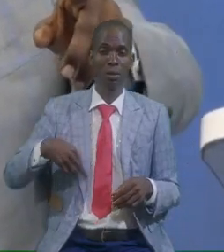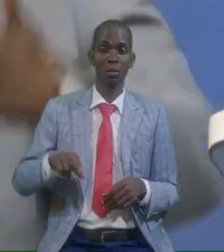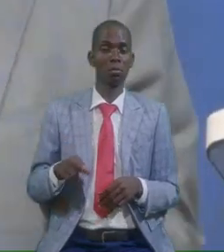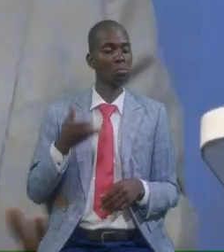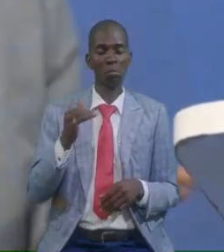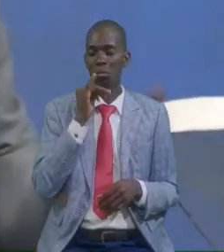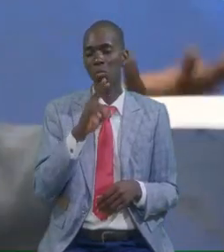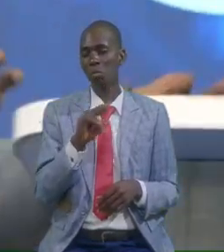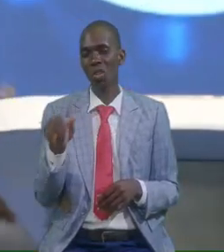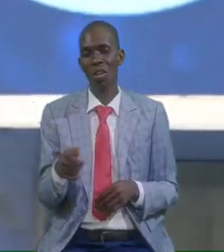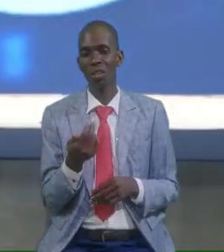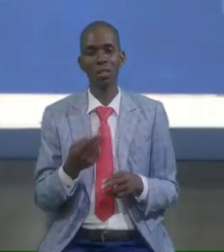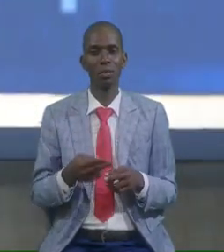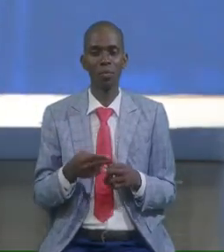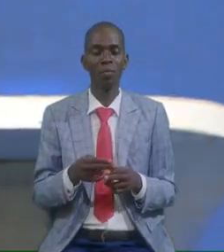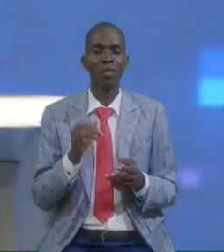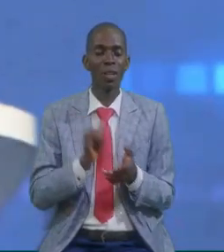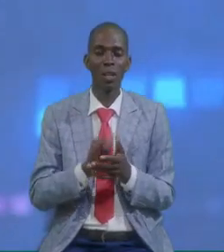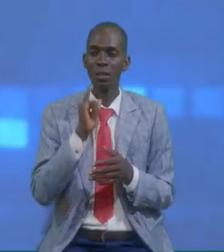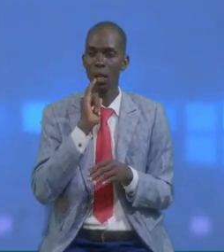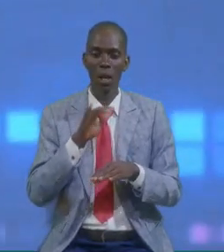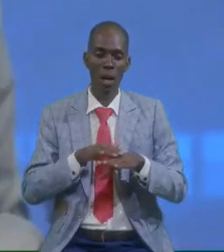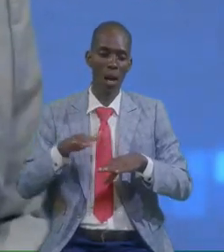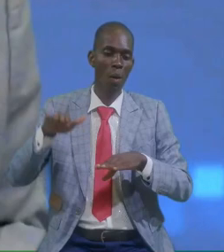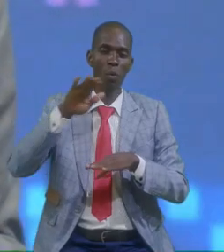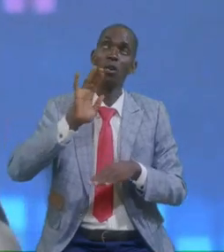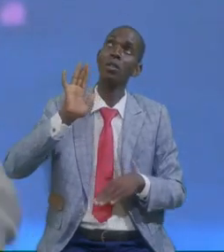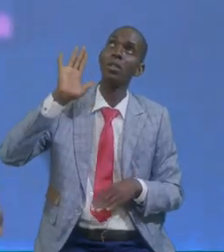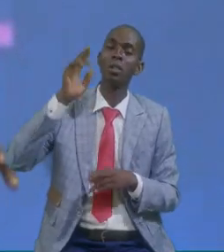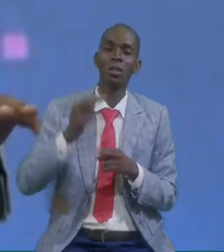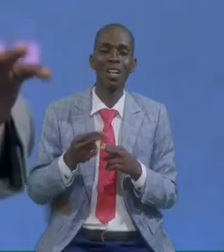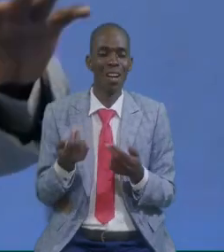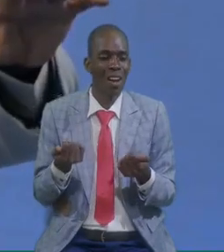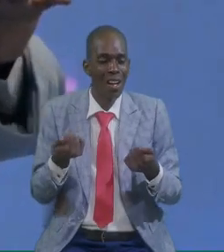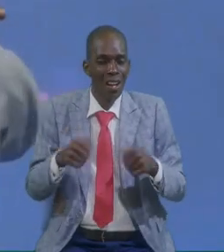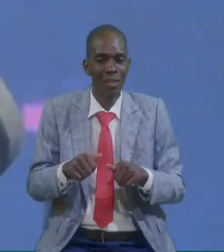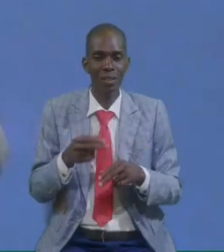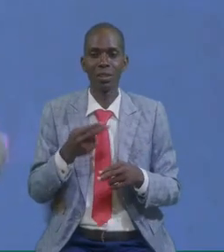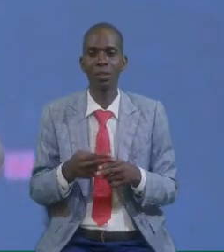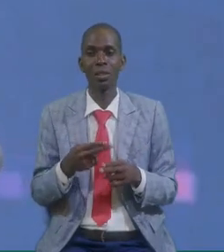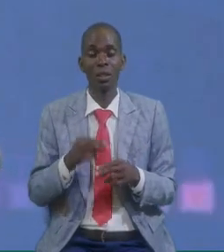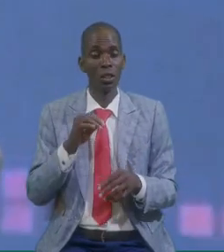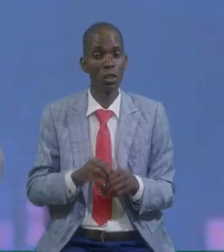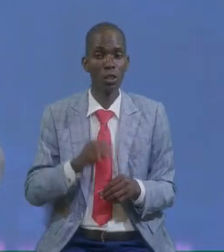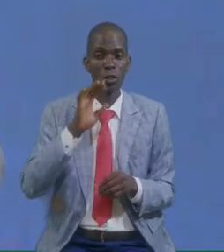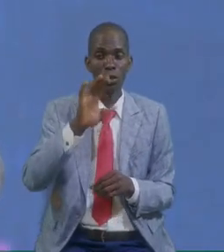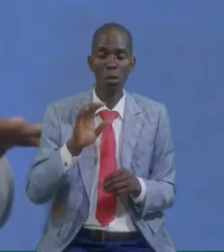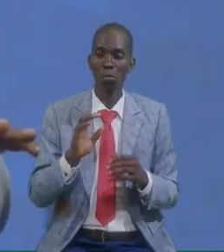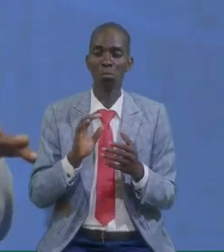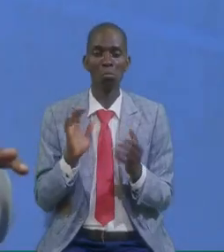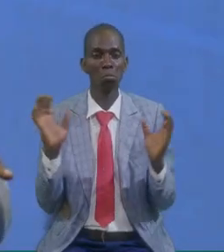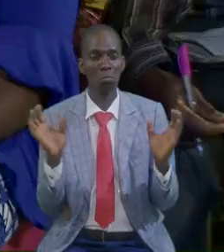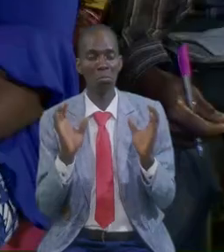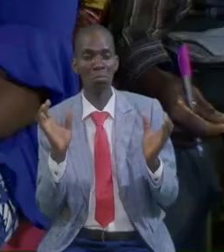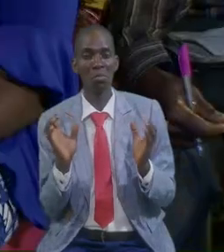name that's above his name. Any name in your celebrations, in